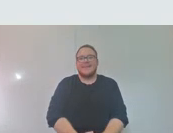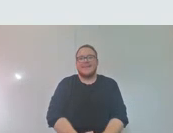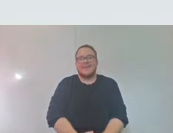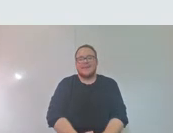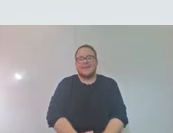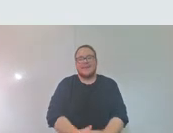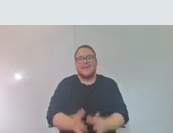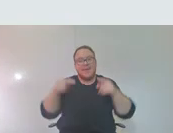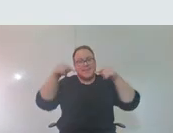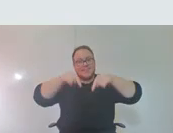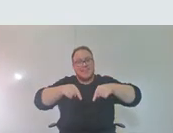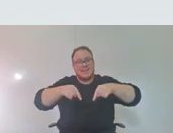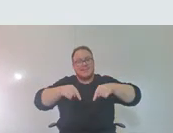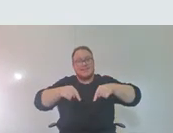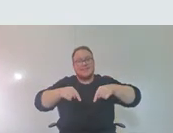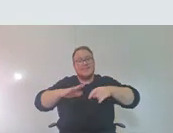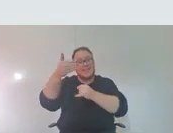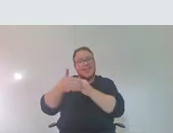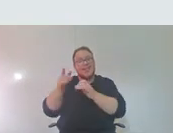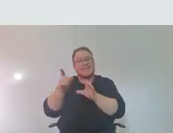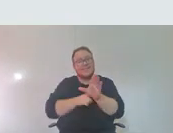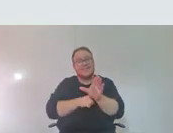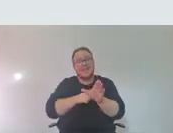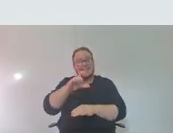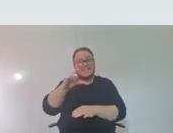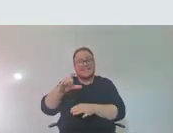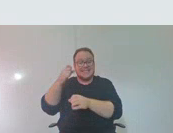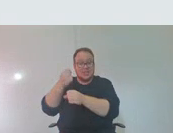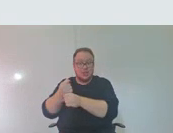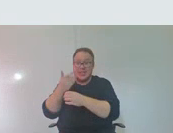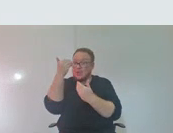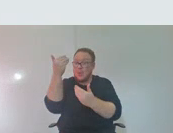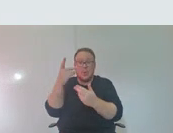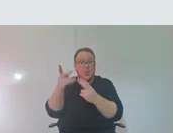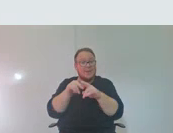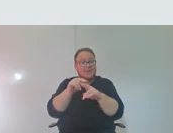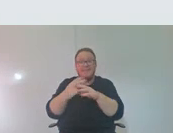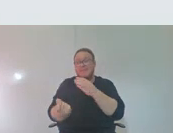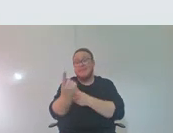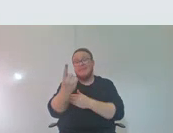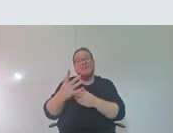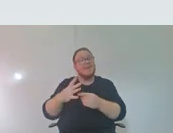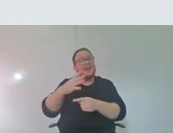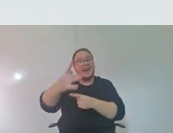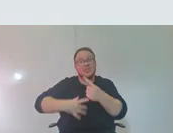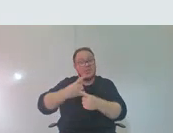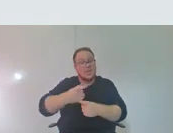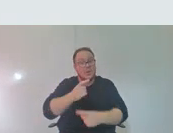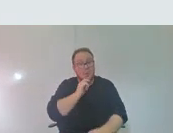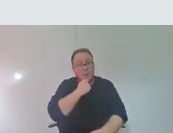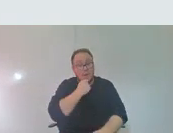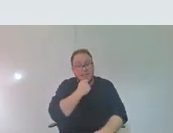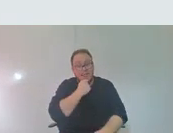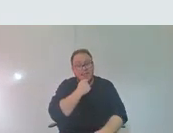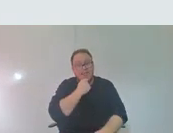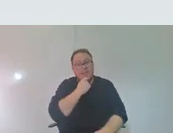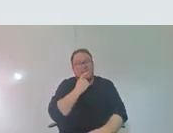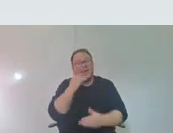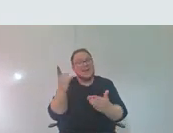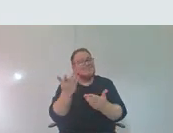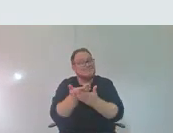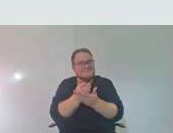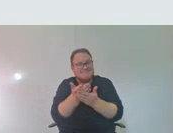This is the last year of the CCGs. I don't know whether we'll be having another AGM next year about the issue. I'm not quite sure how that will work.